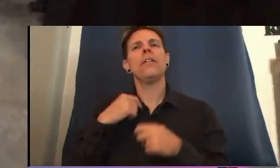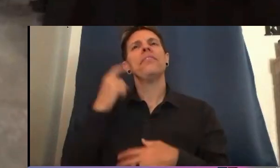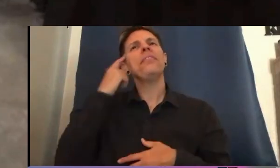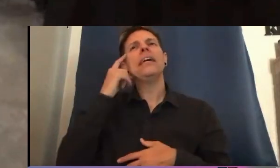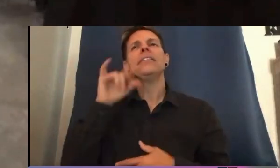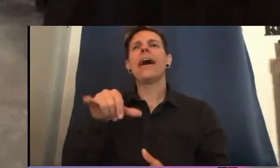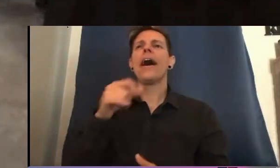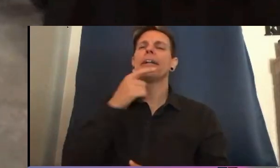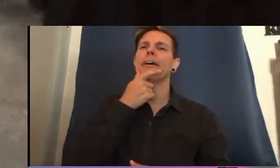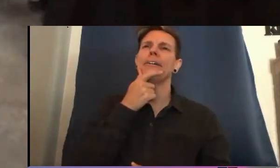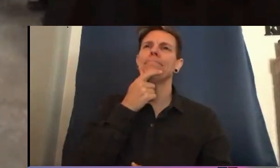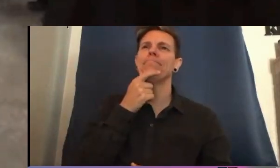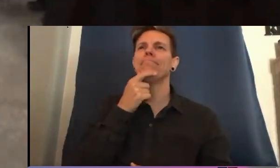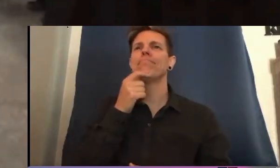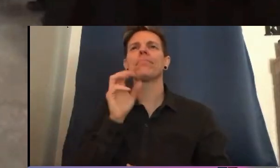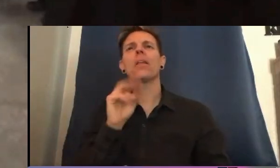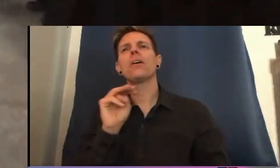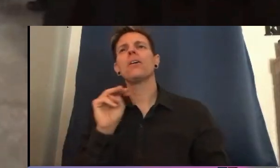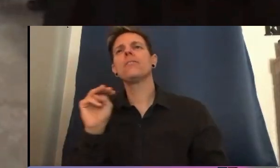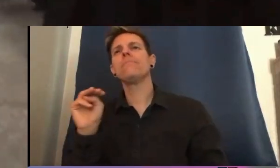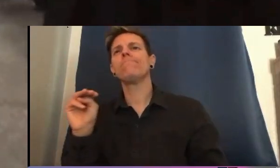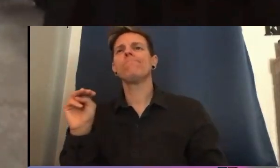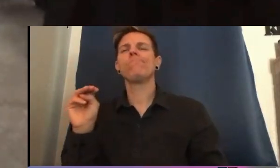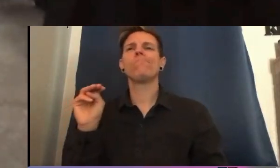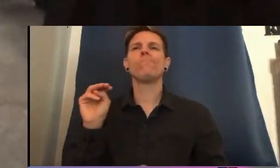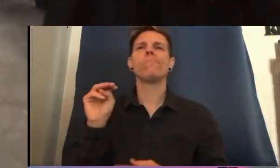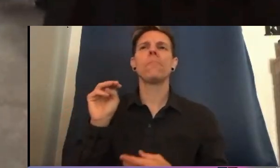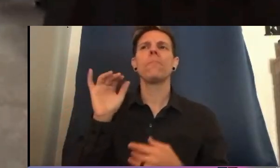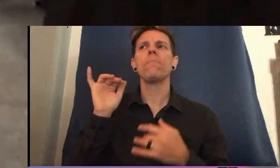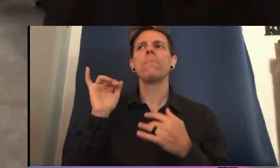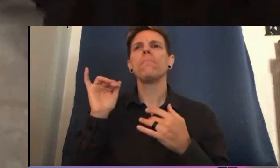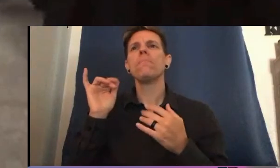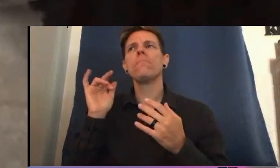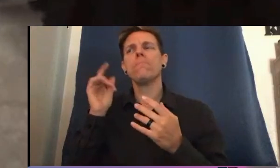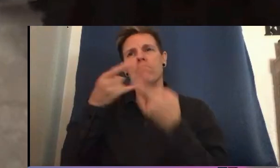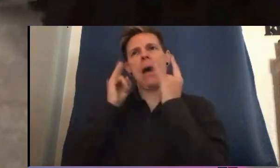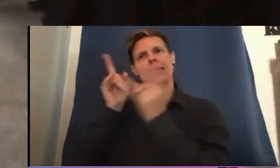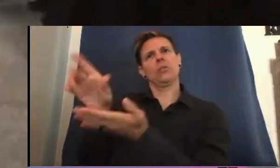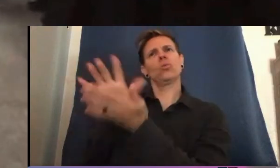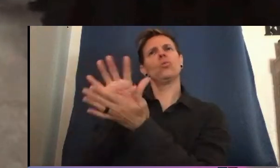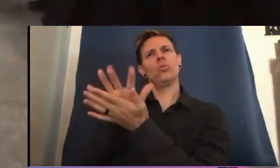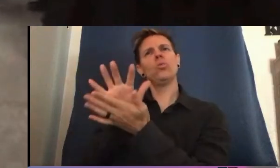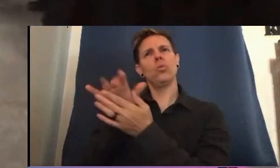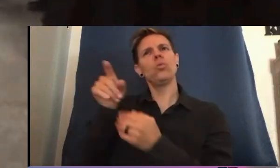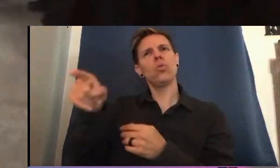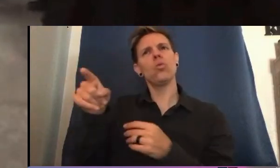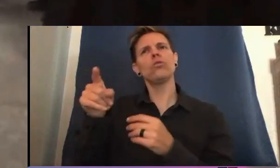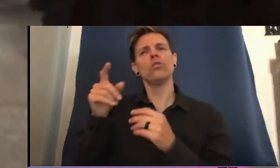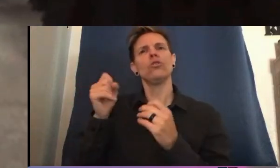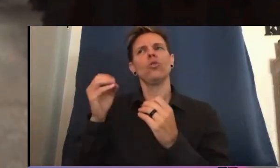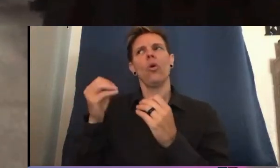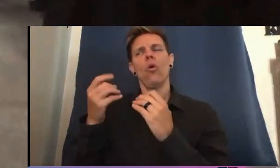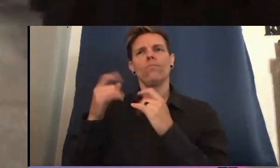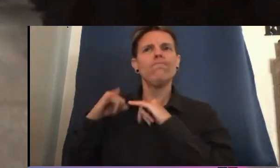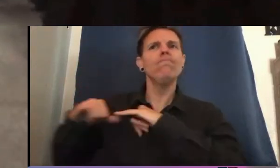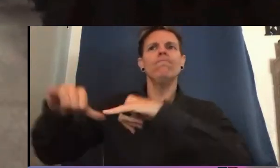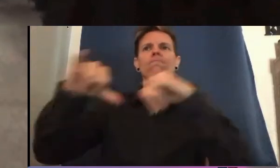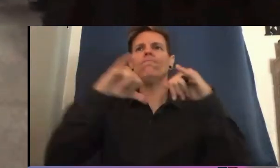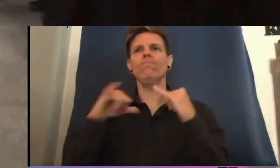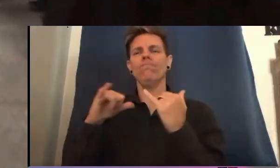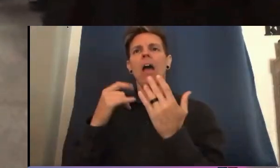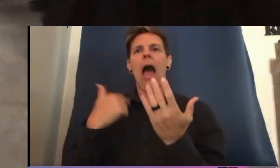in the public mind right now. And there was an article here in the Gazette this morning that said that the